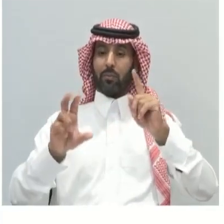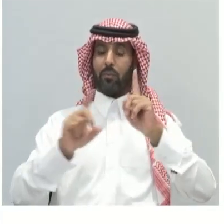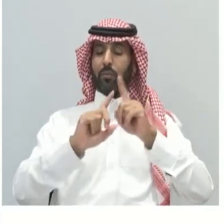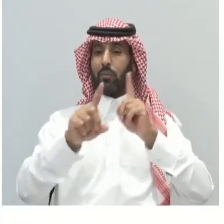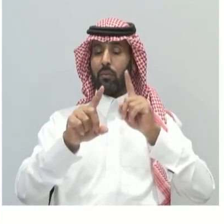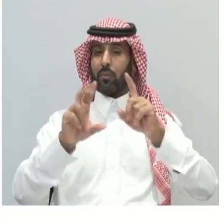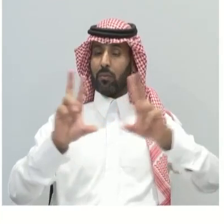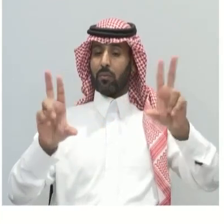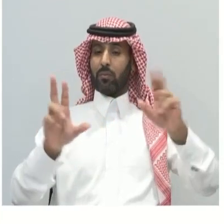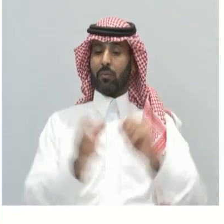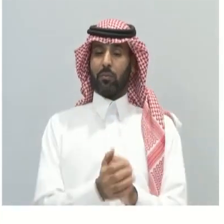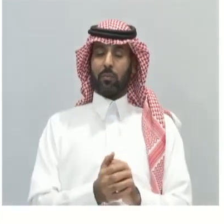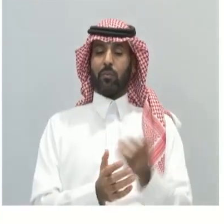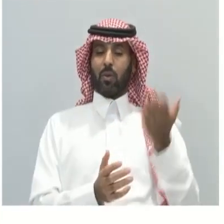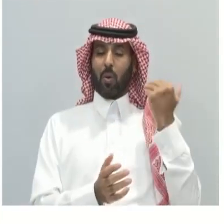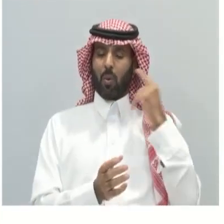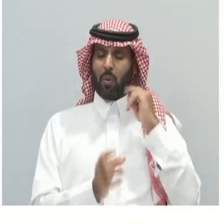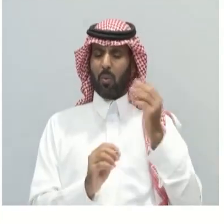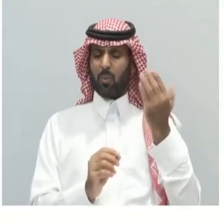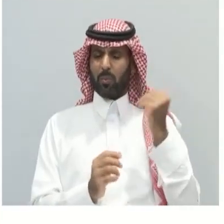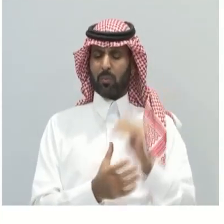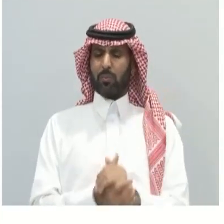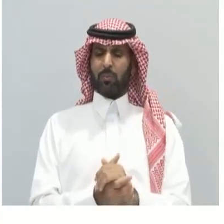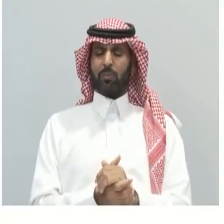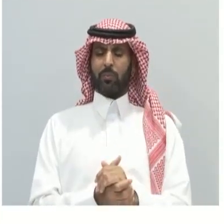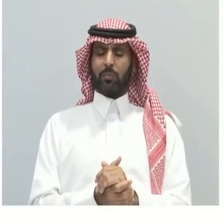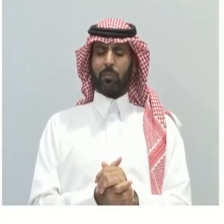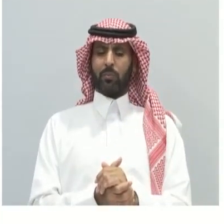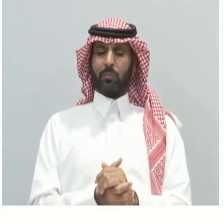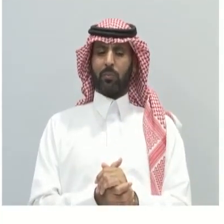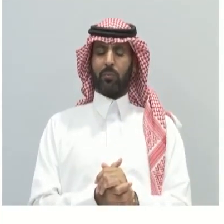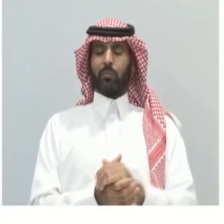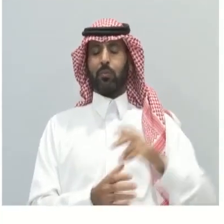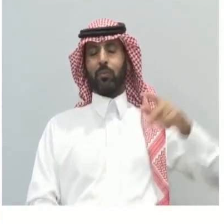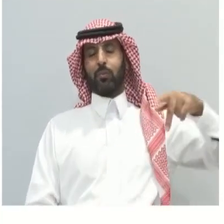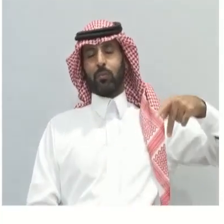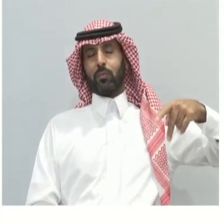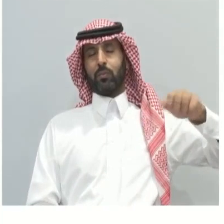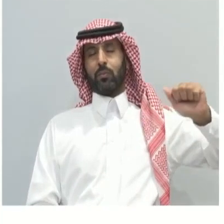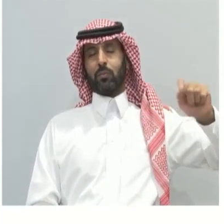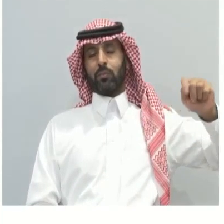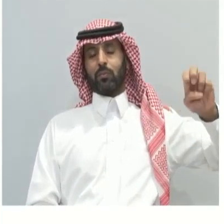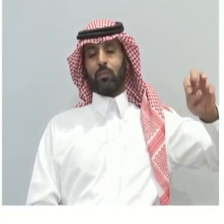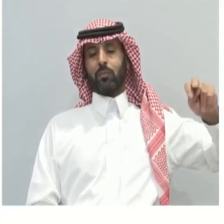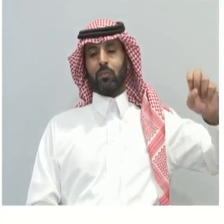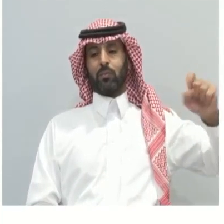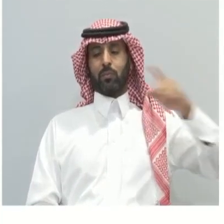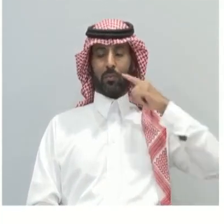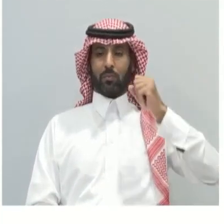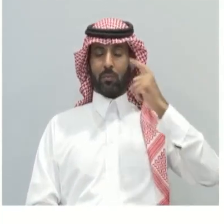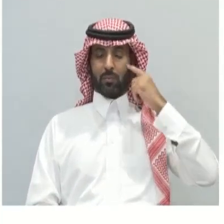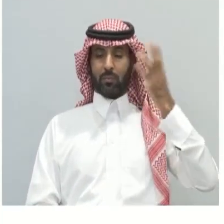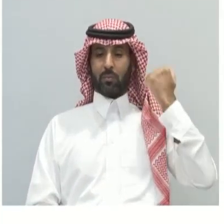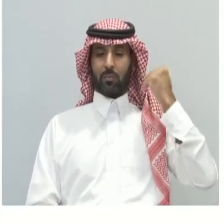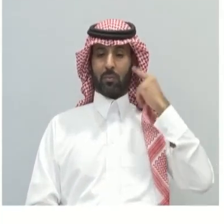we'll be reading about him later in the reading lesson. The word patent, in actual fact, the earliest